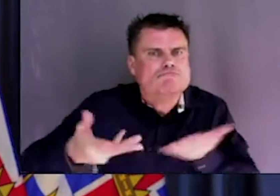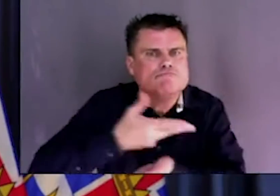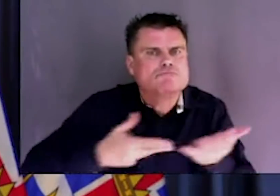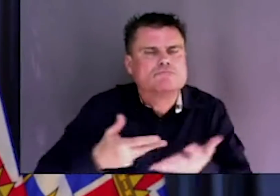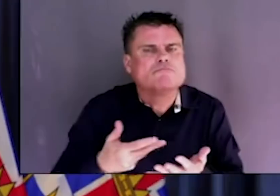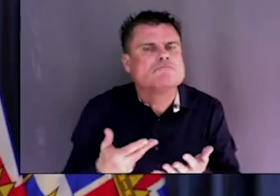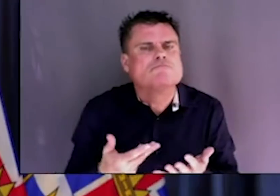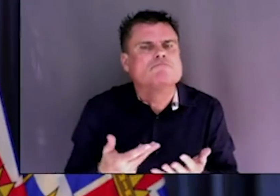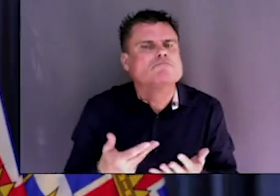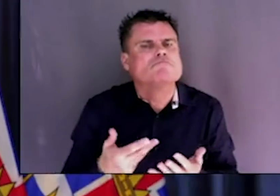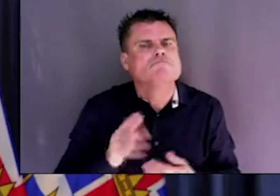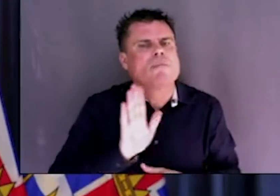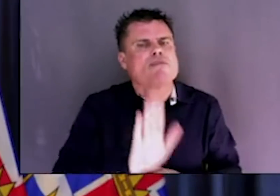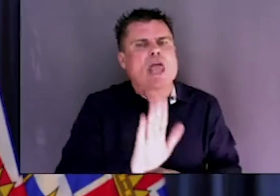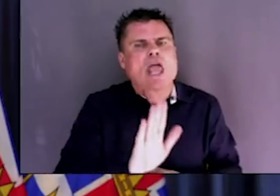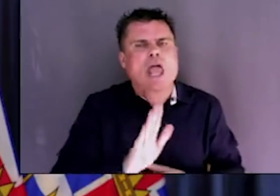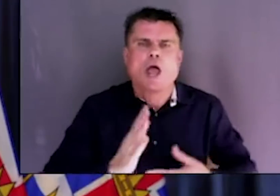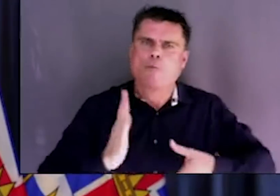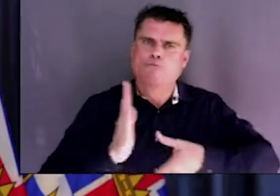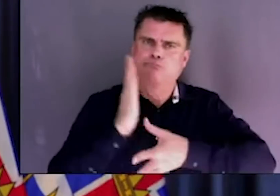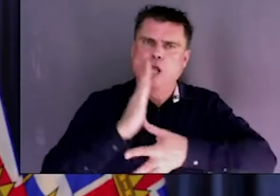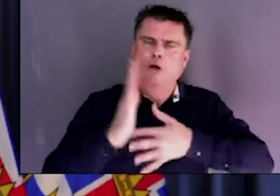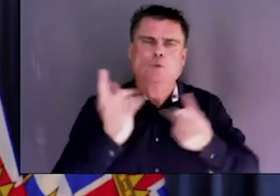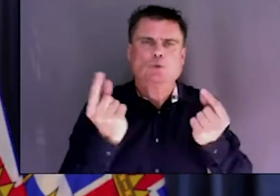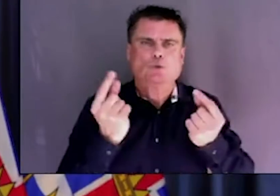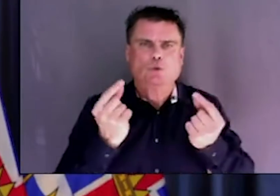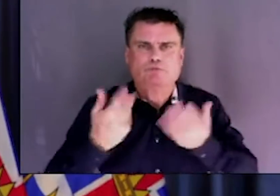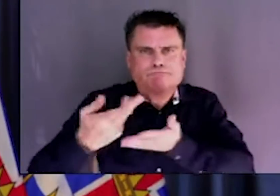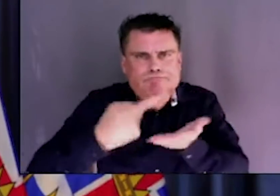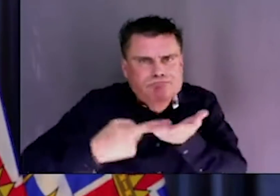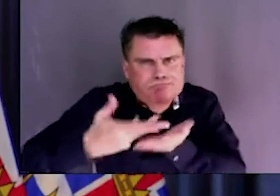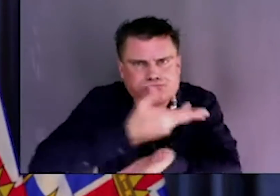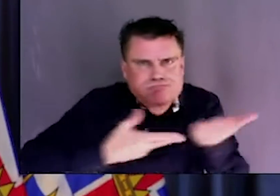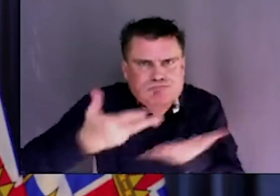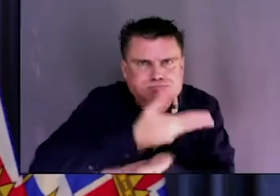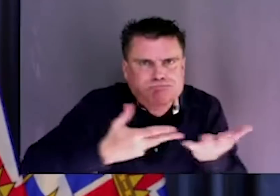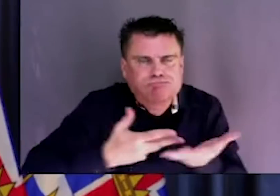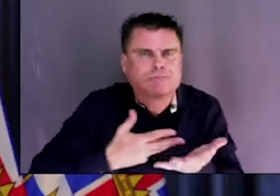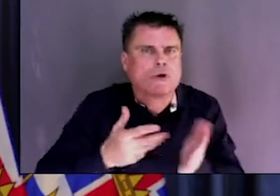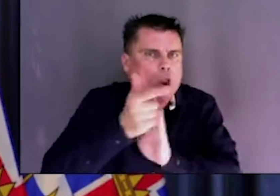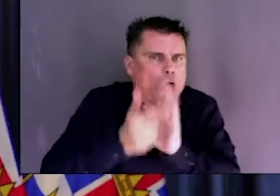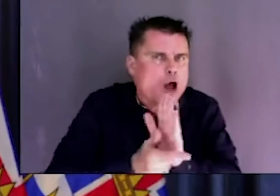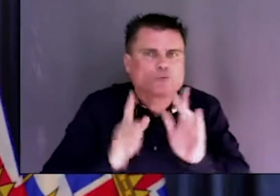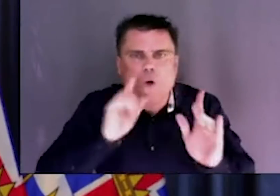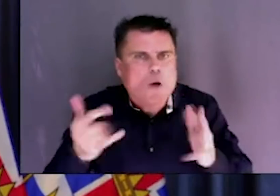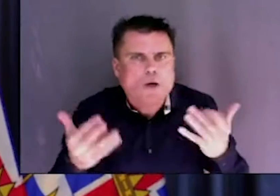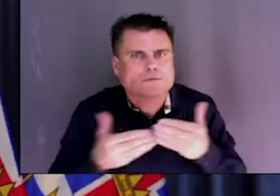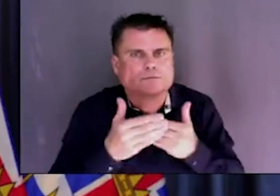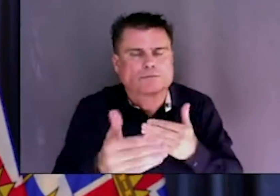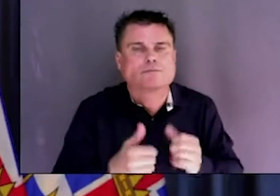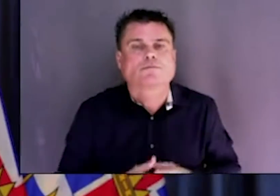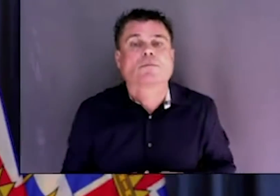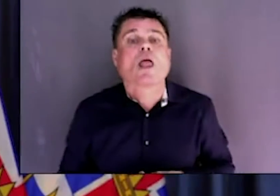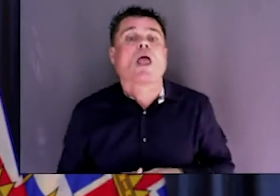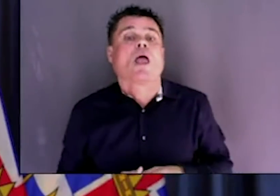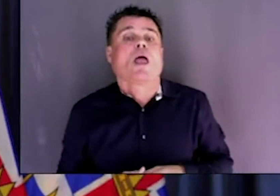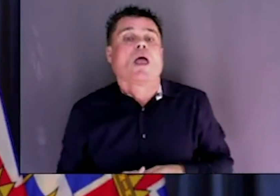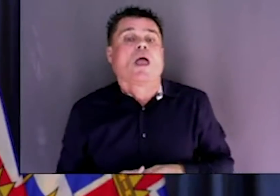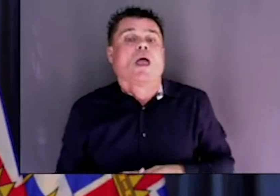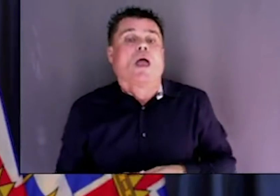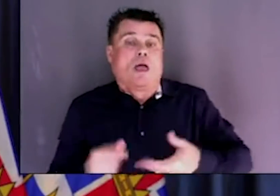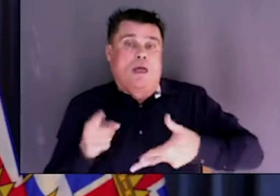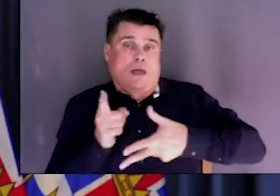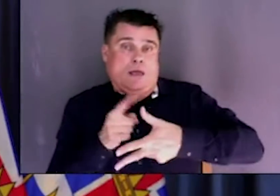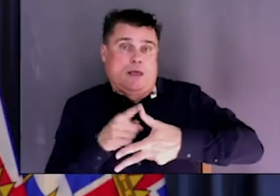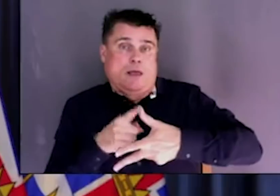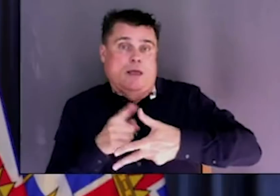going to be? Well, the priority is, of course, getting the supply bill passed so that we can flow dollars to families and to individuals. But we're also